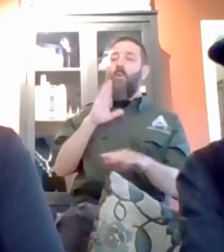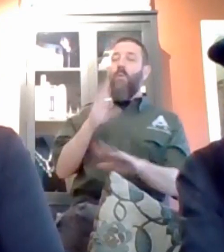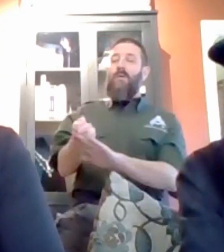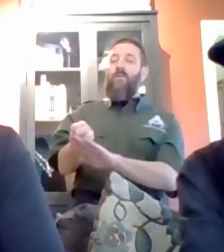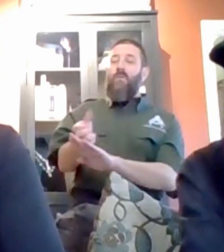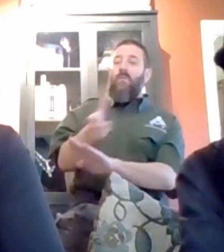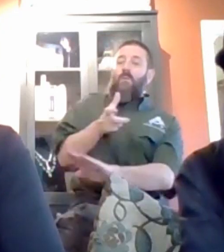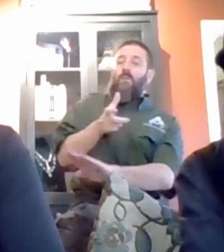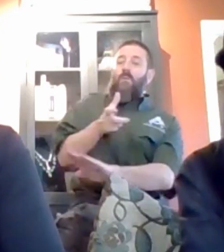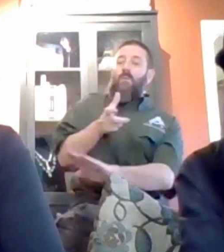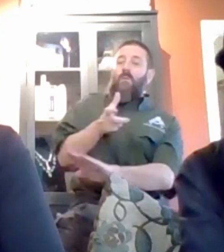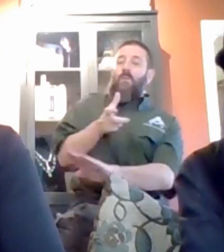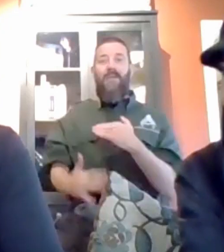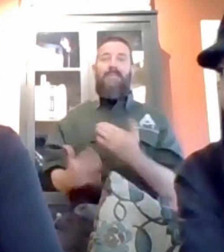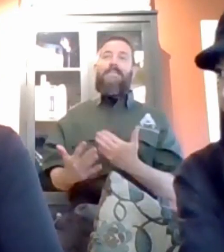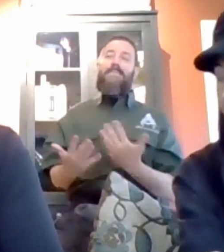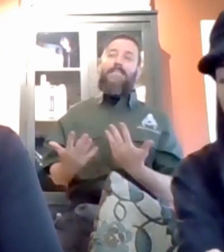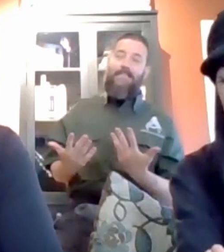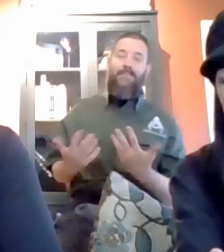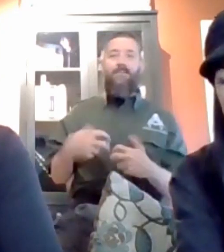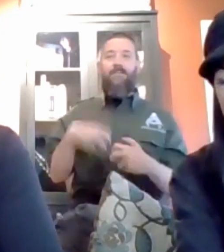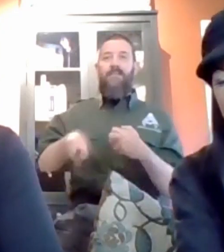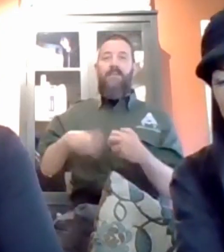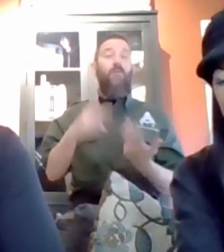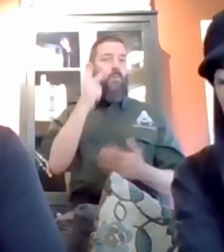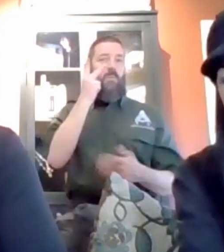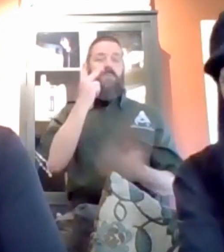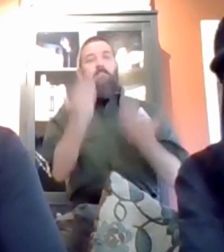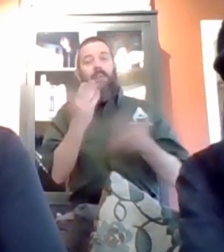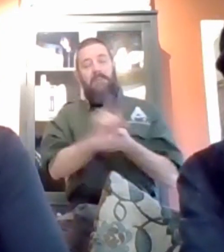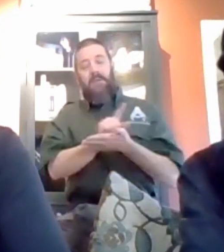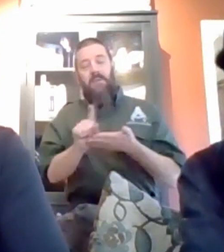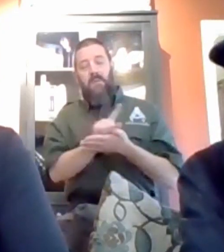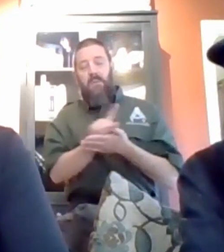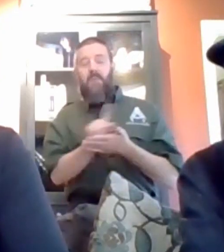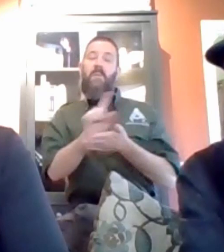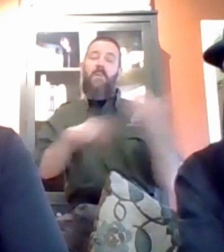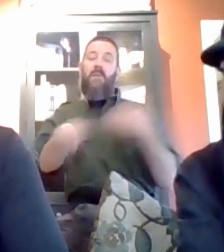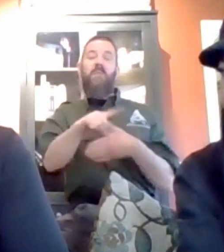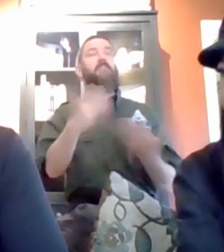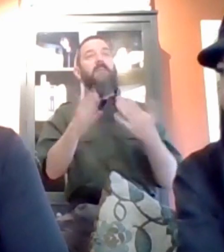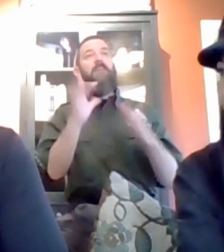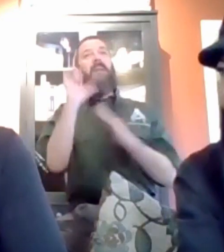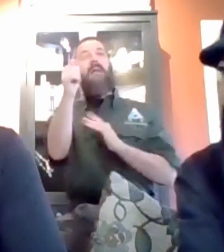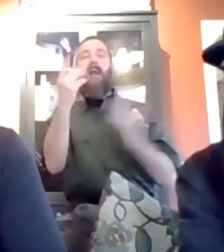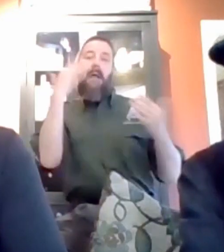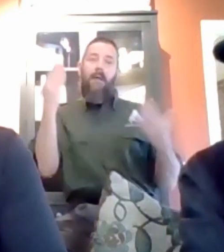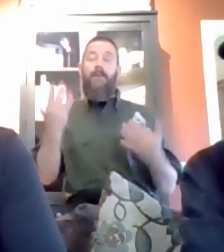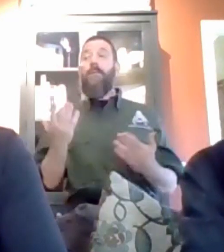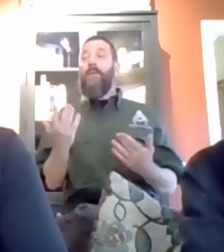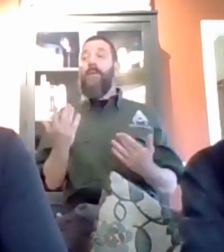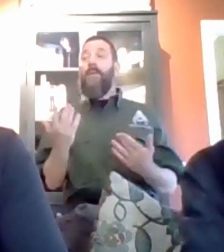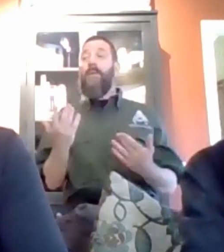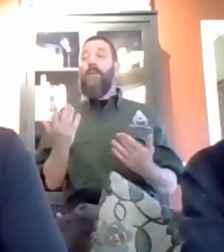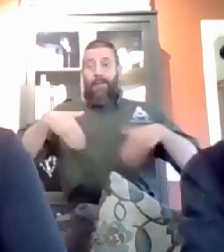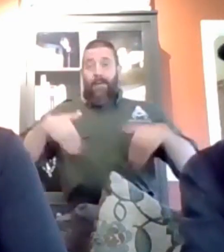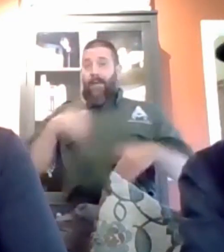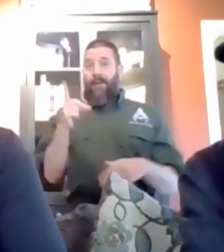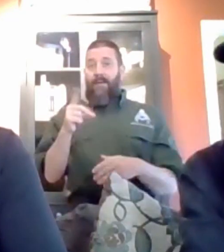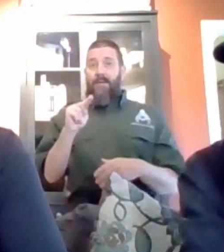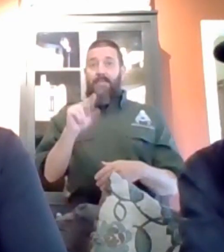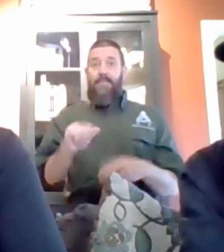DNA test. So hopefully we can try and get it to her this week. And if not, we'll figure it out at a later date. We have